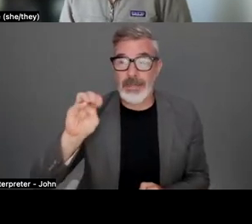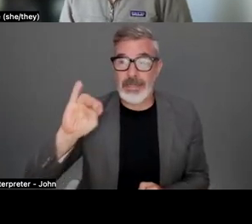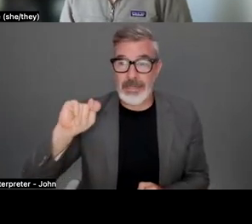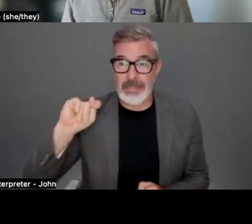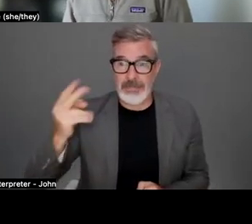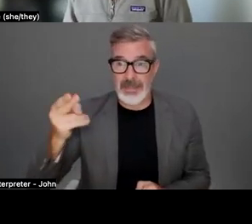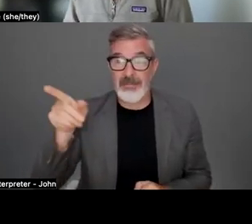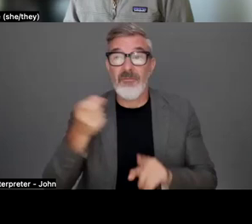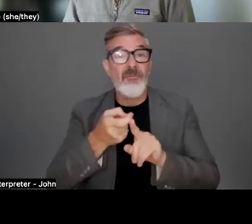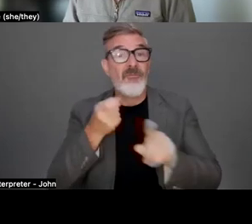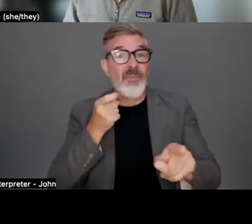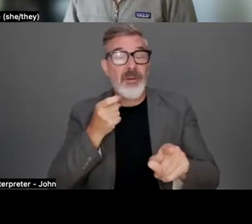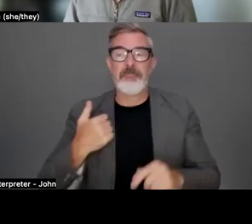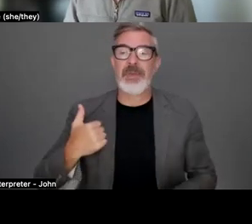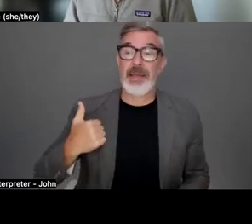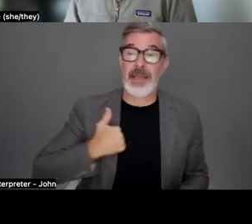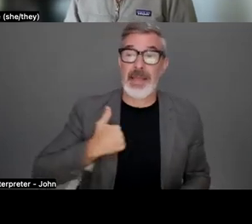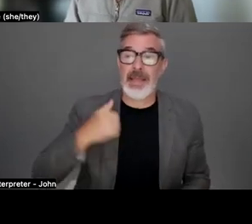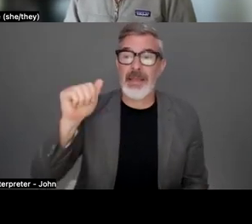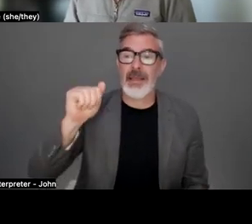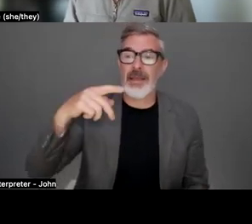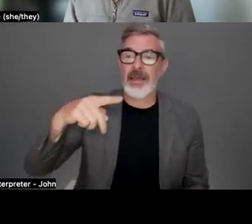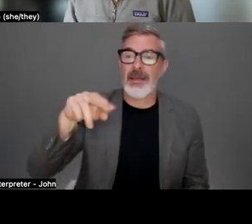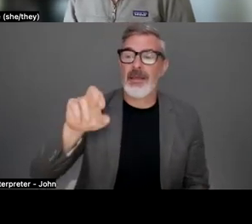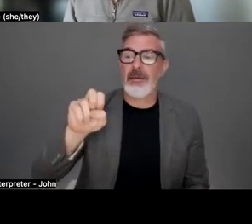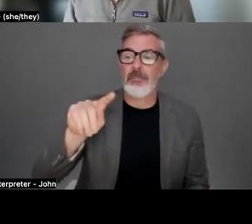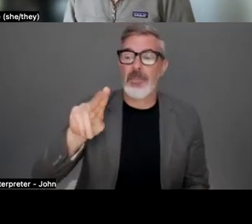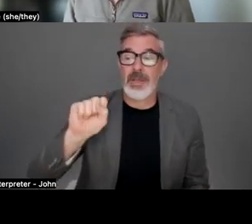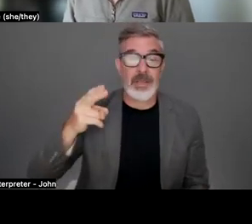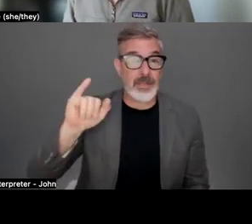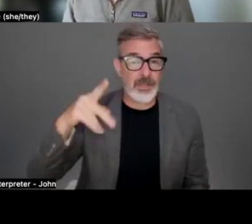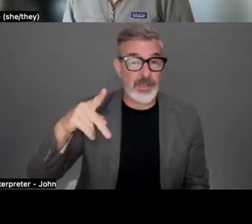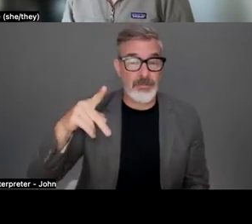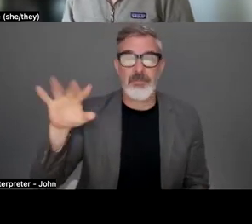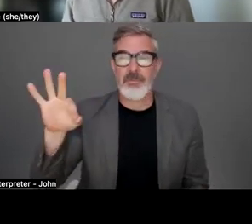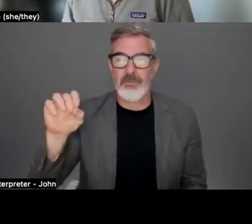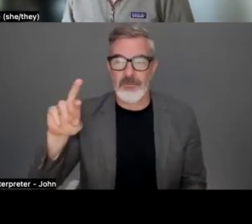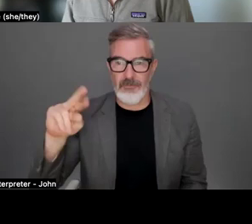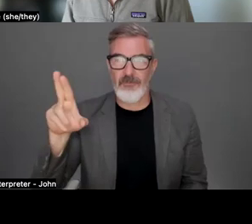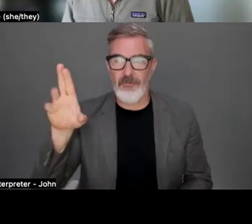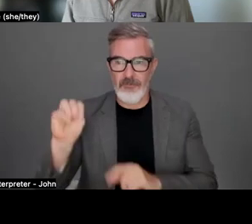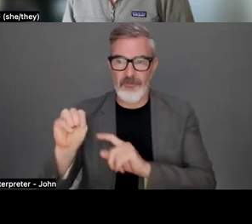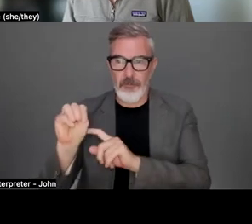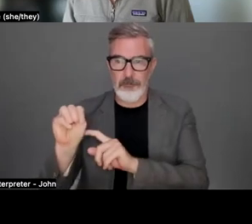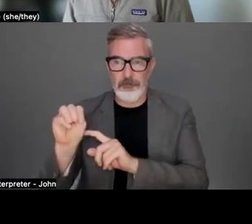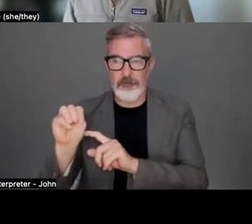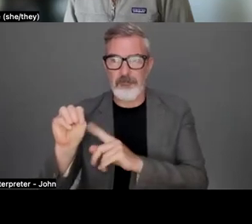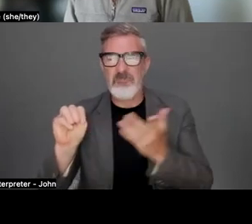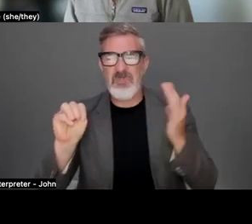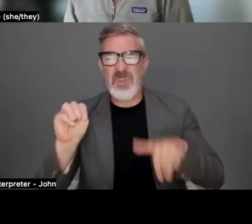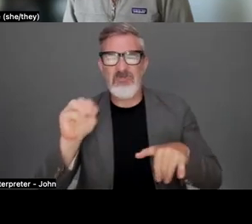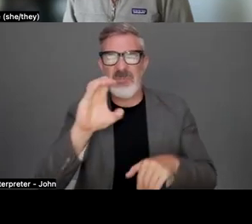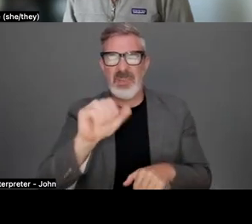McBride from the Canadian Council on